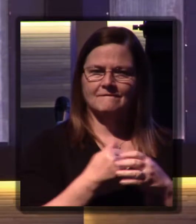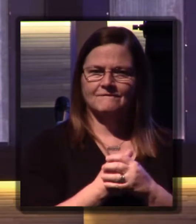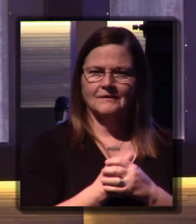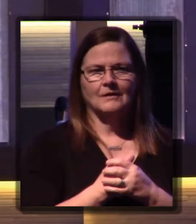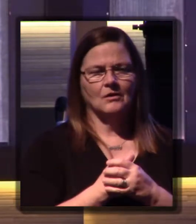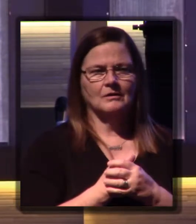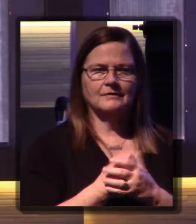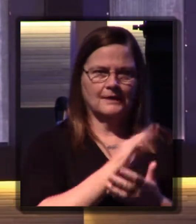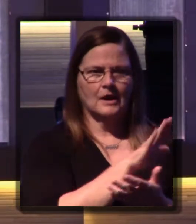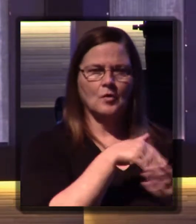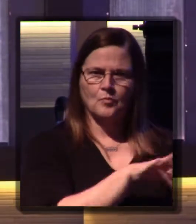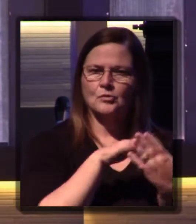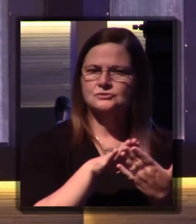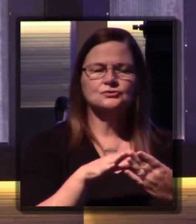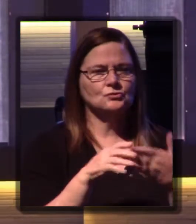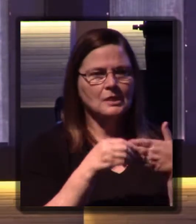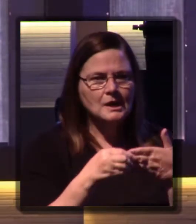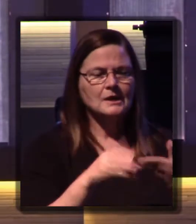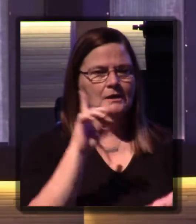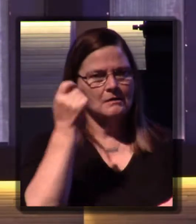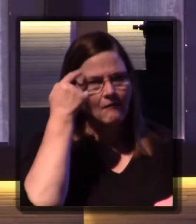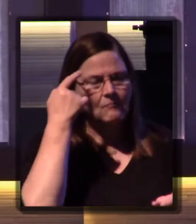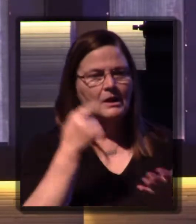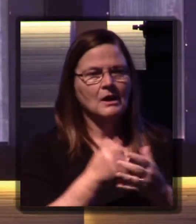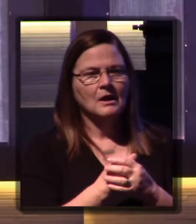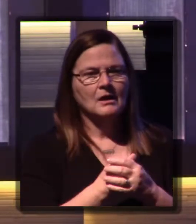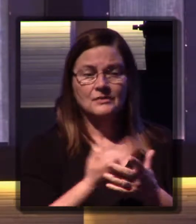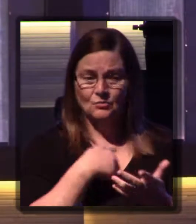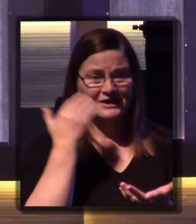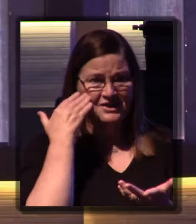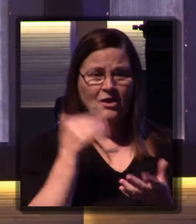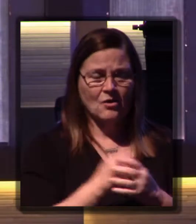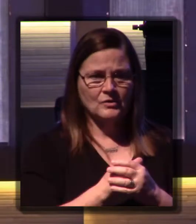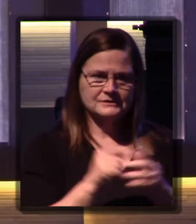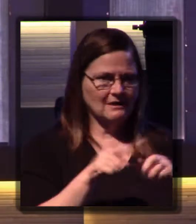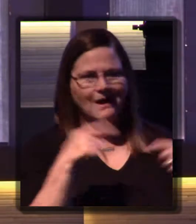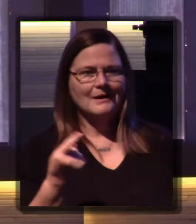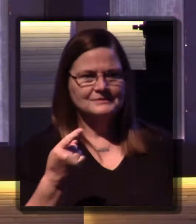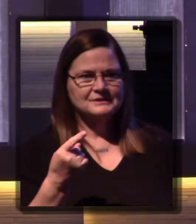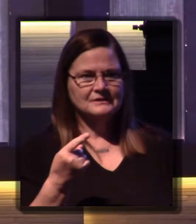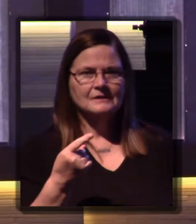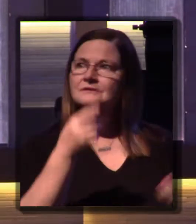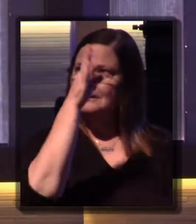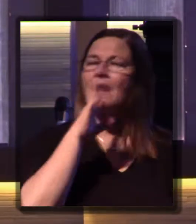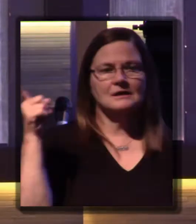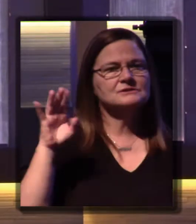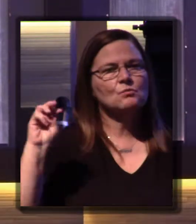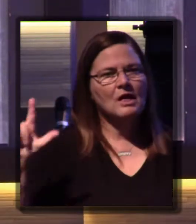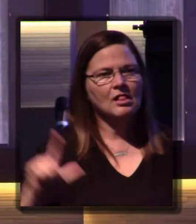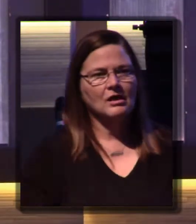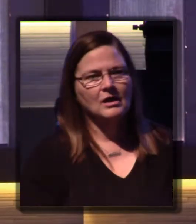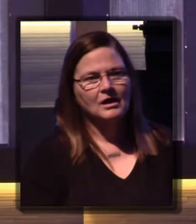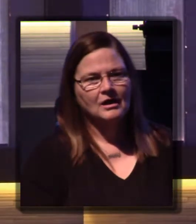approach to leading and rulership and governance that we know to be contrary to God's